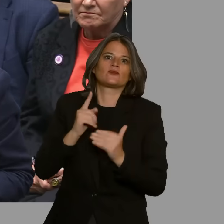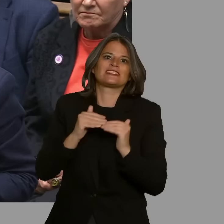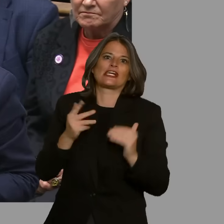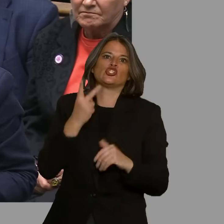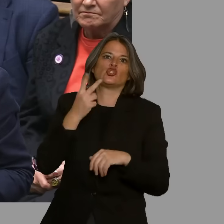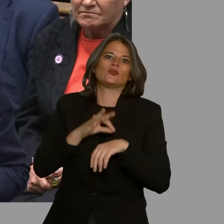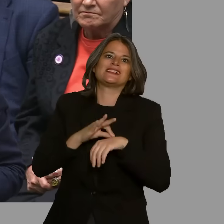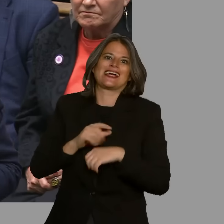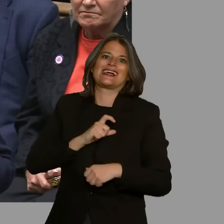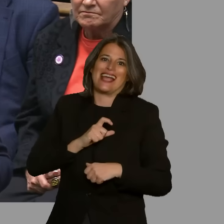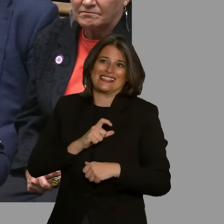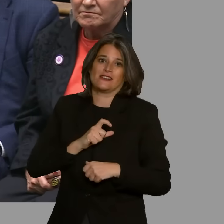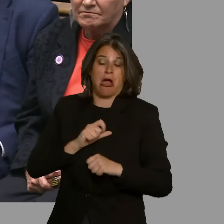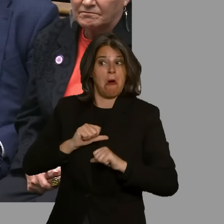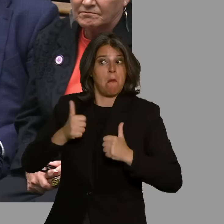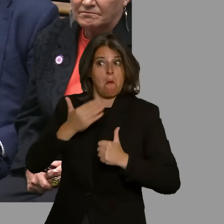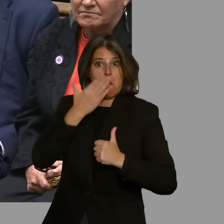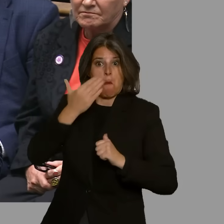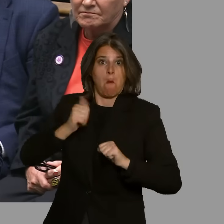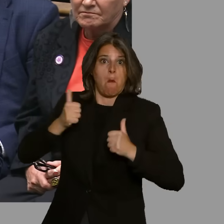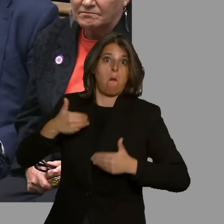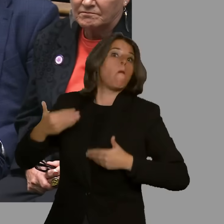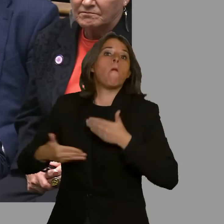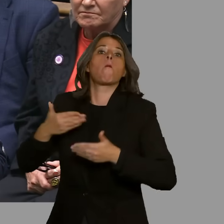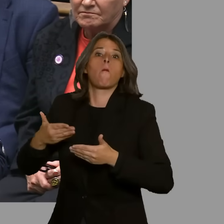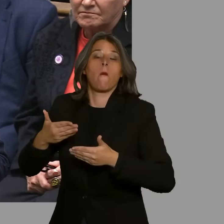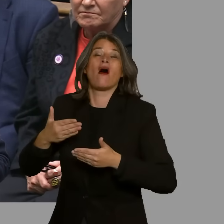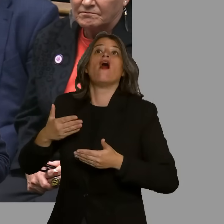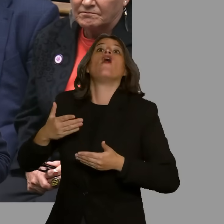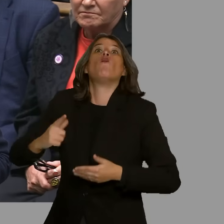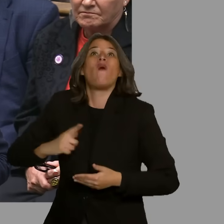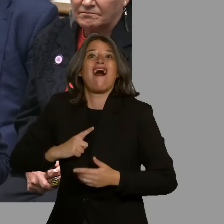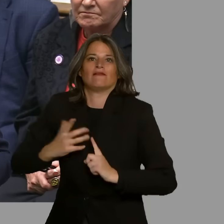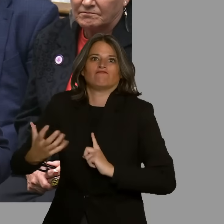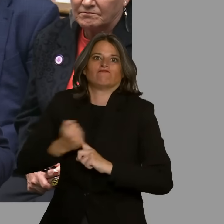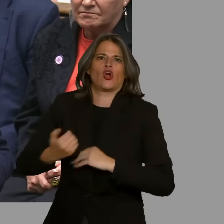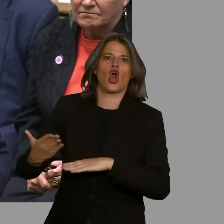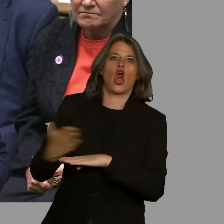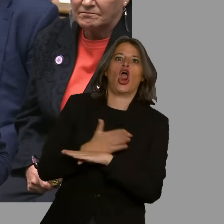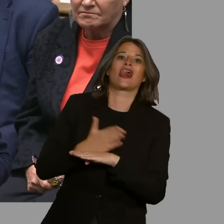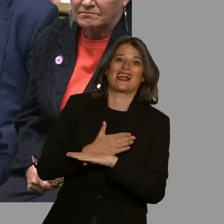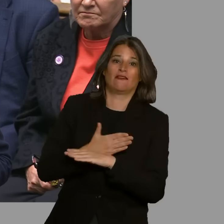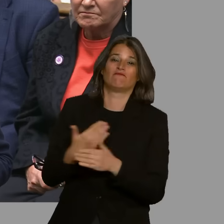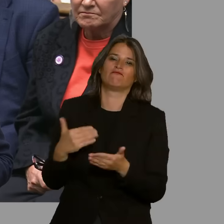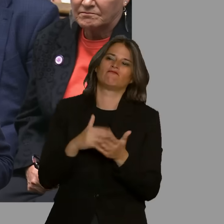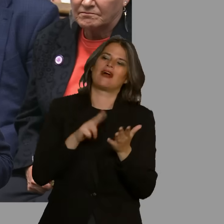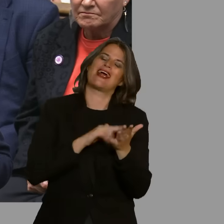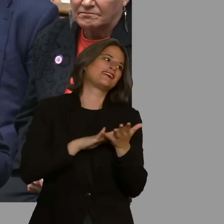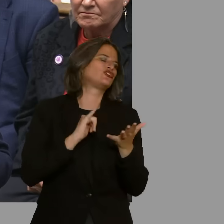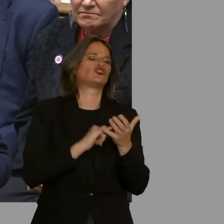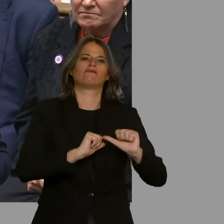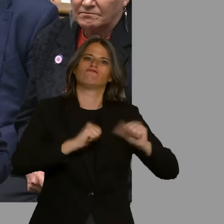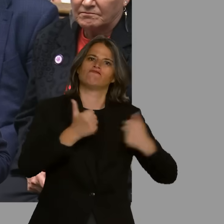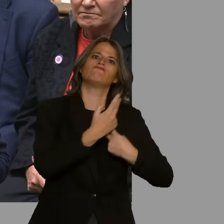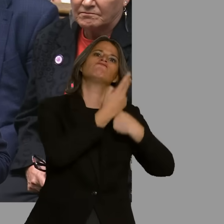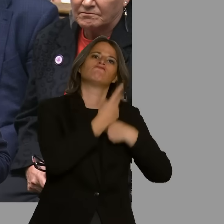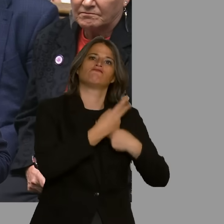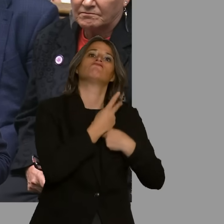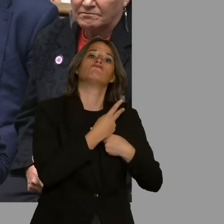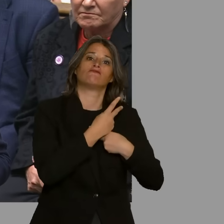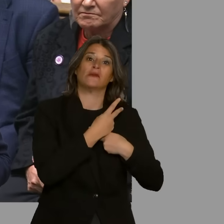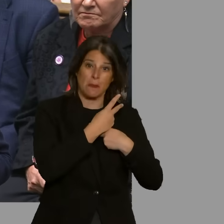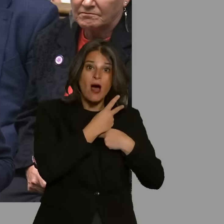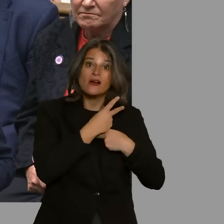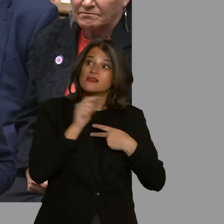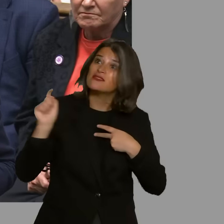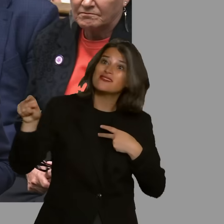so fortunate. Zoe Panayi, a 26-year-old from the Isle of Wight, was told her mole was harmless. She had it removed privately,